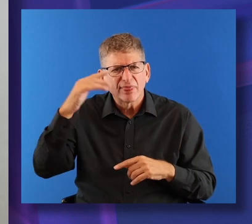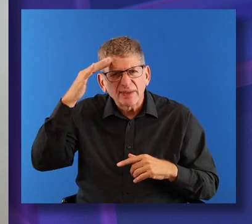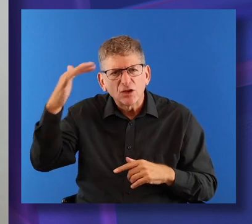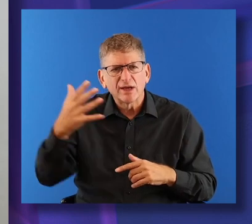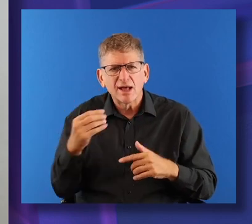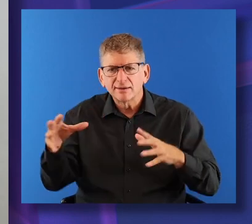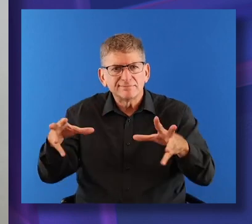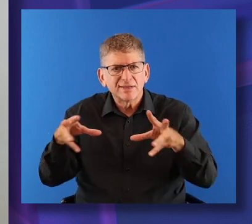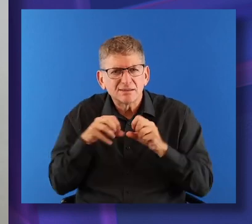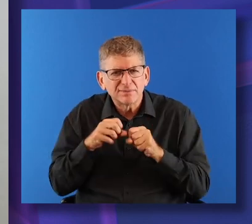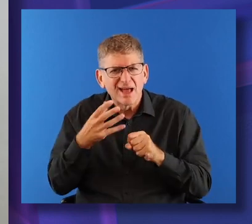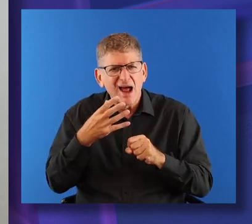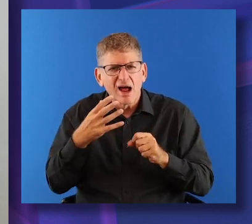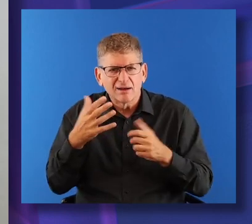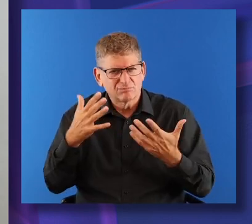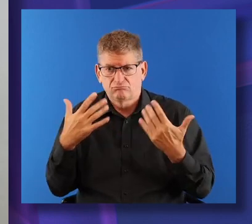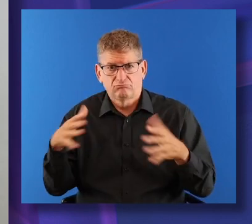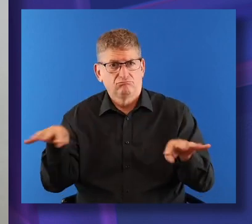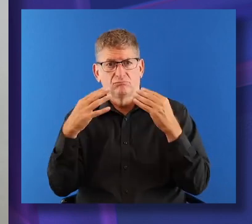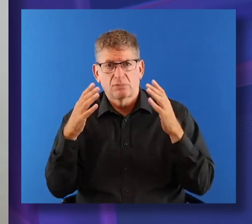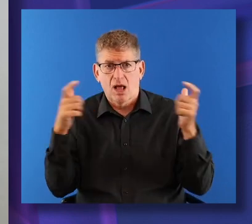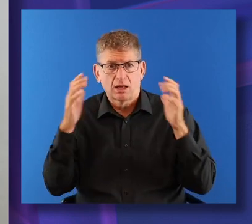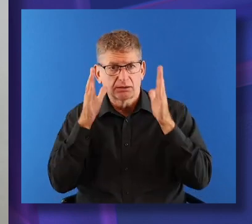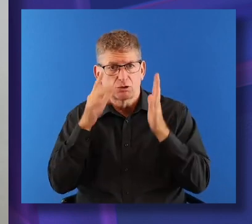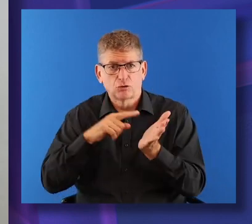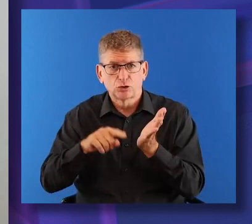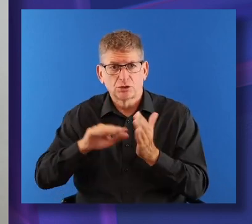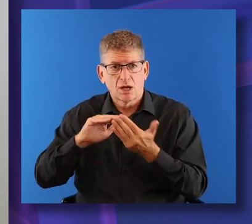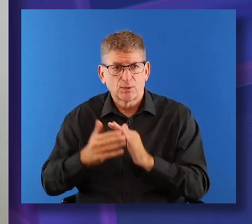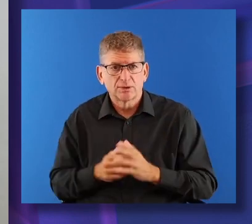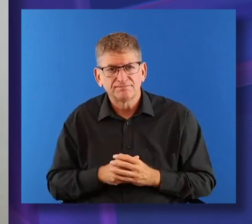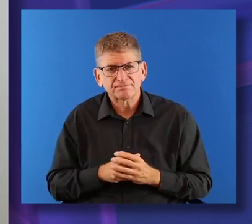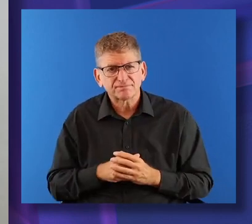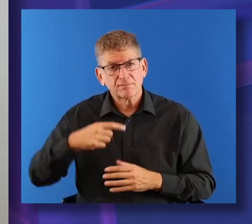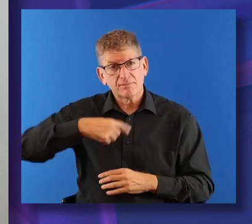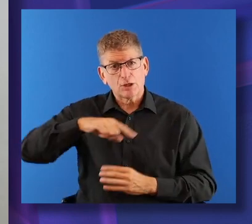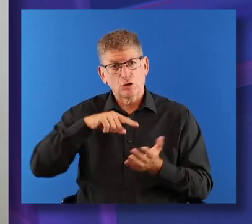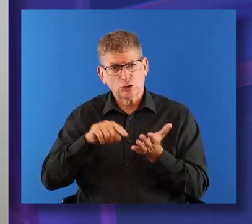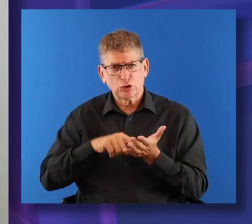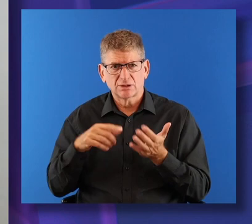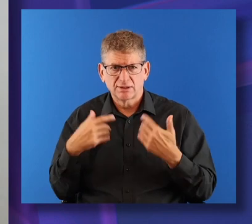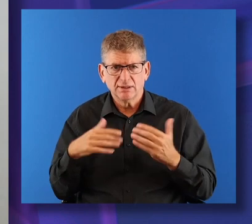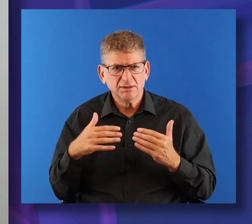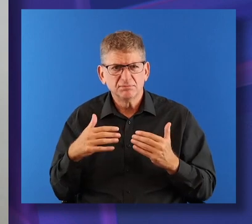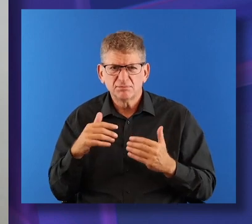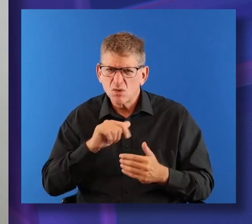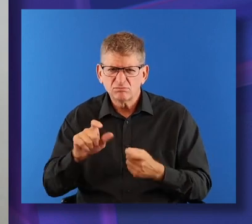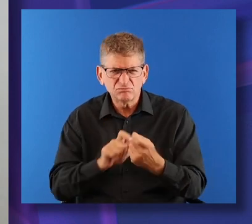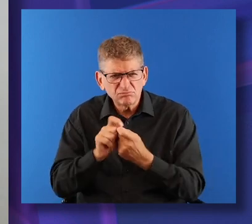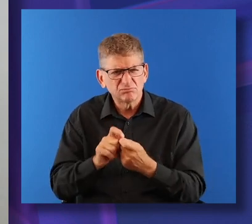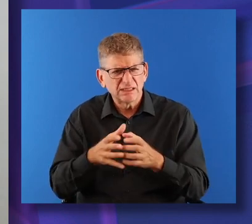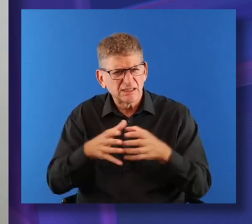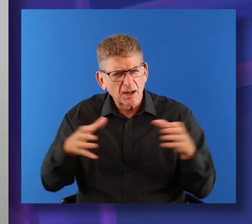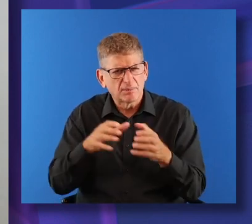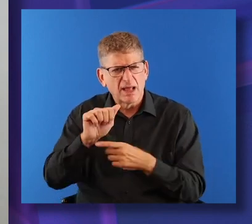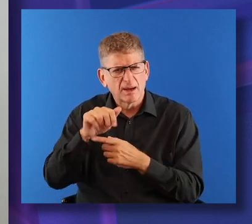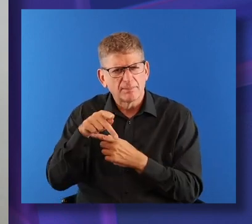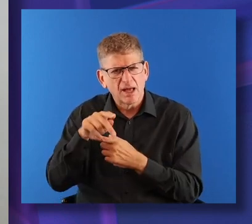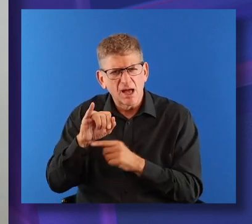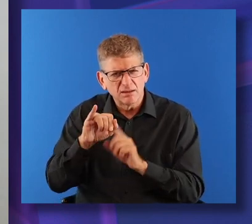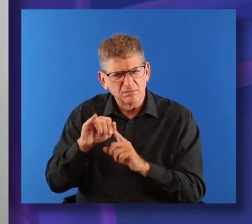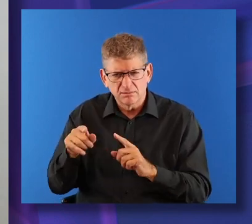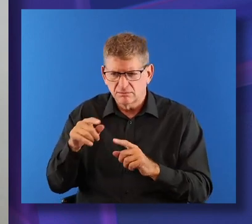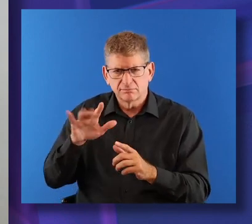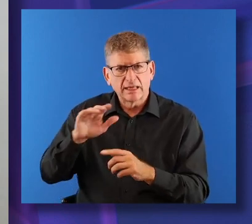While our research on accurate and scalable ab initio biomolecular dynamic simulation has achieved some progress, we firmly believe